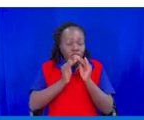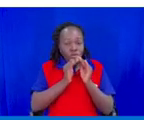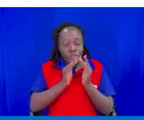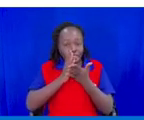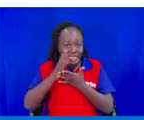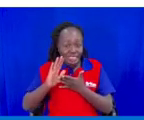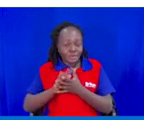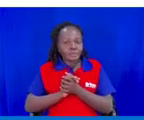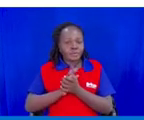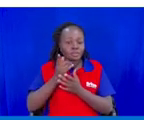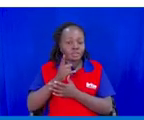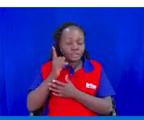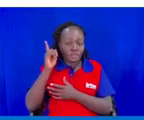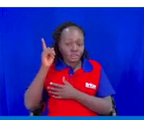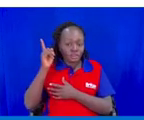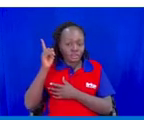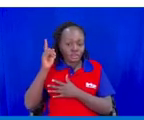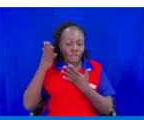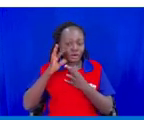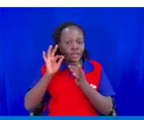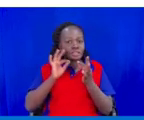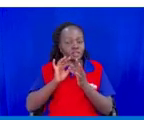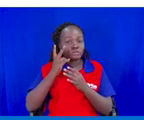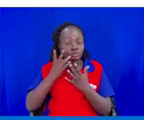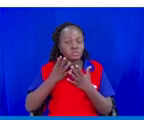these are exactly what it looked like as compared to